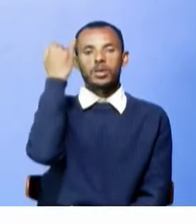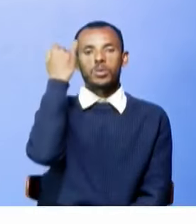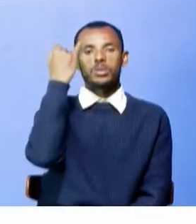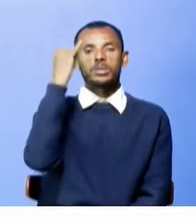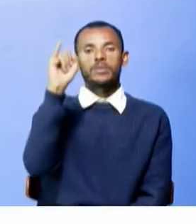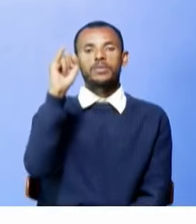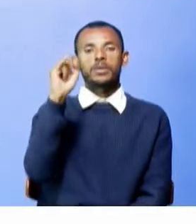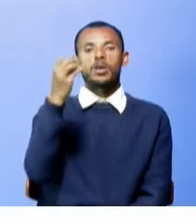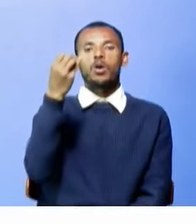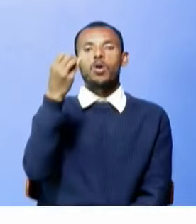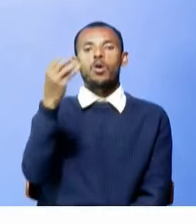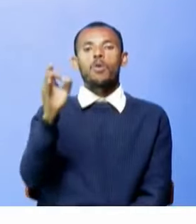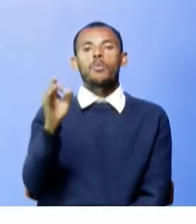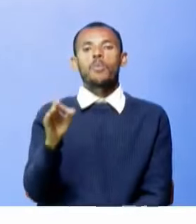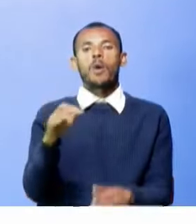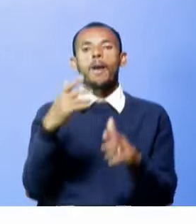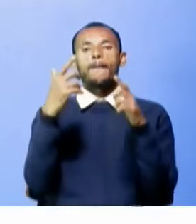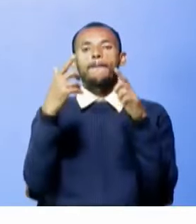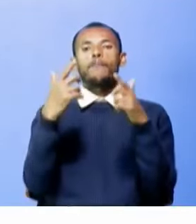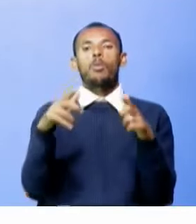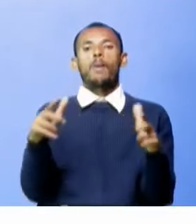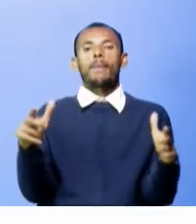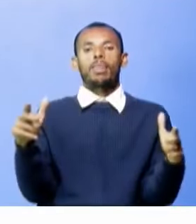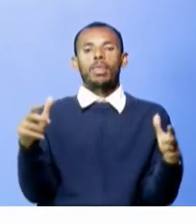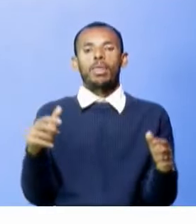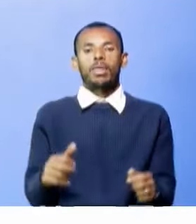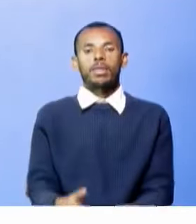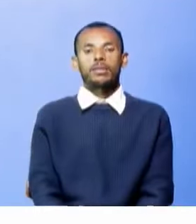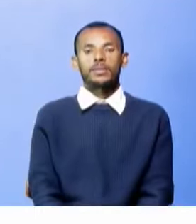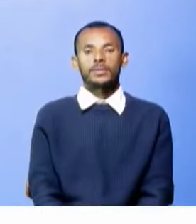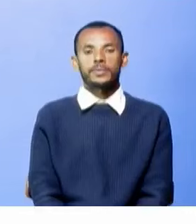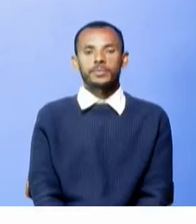of probability.